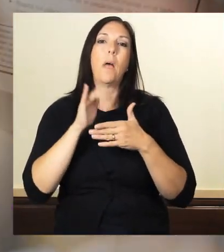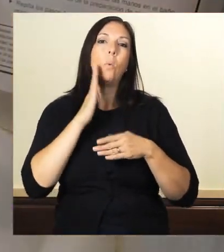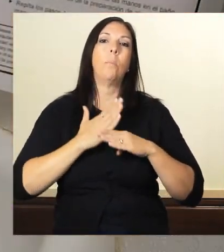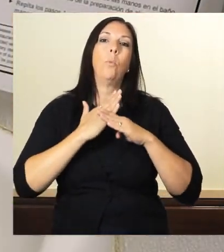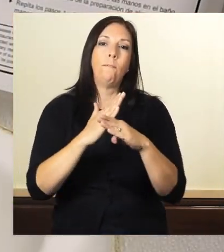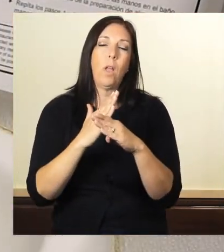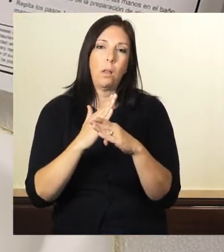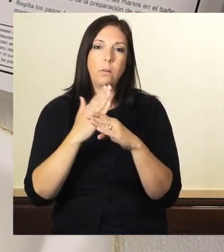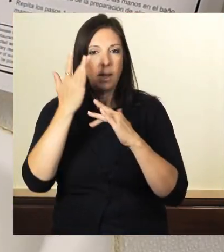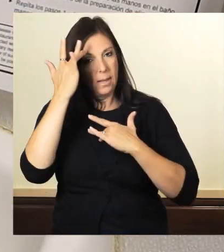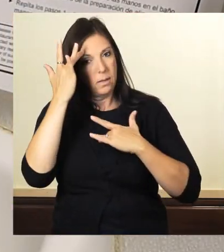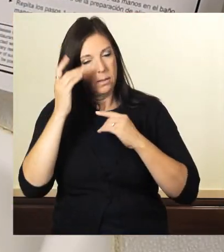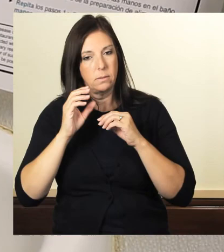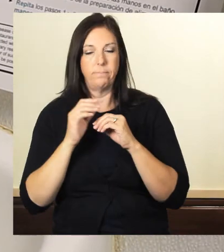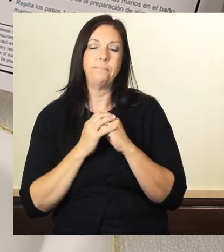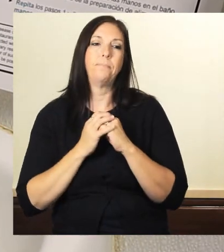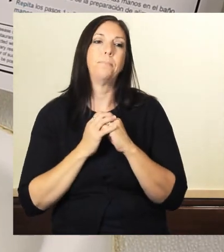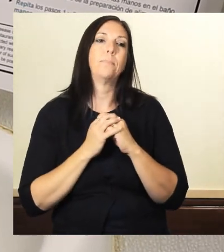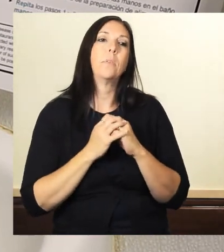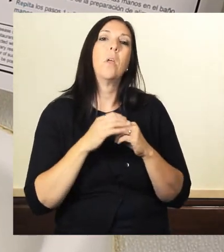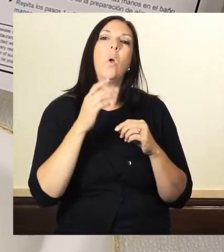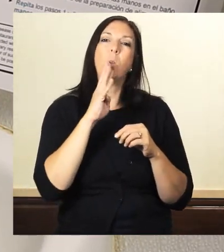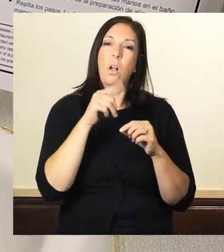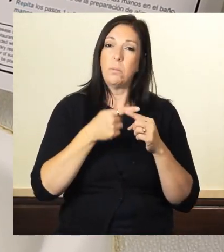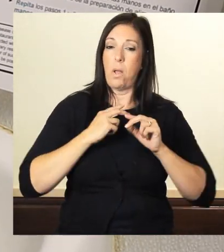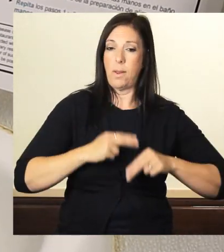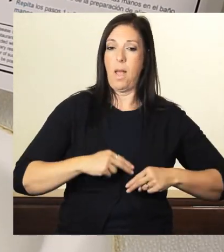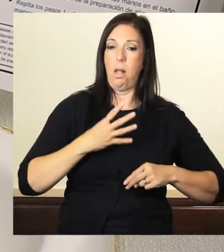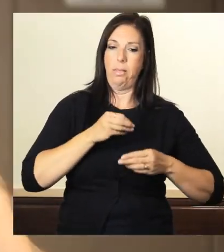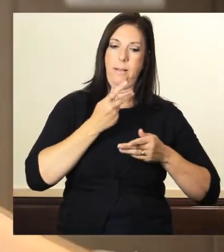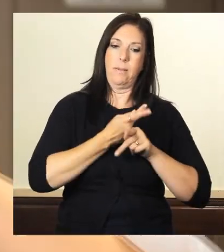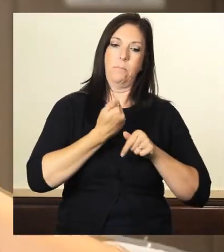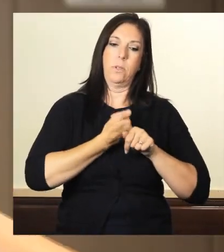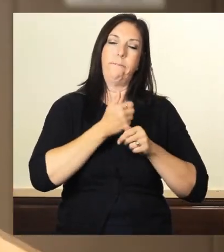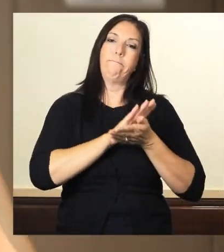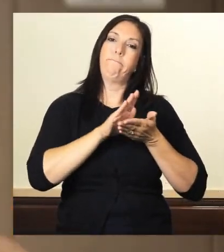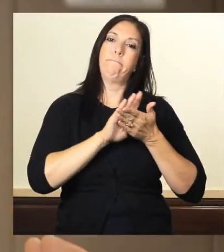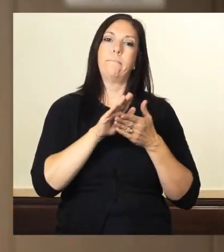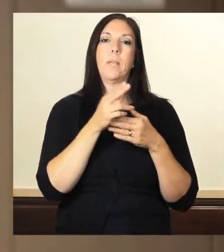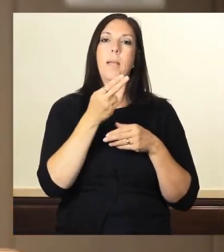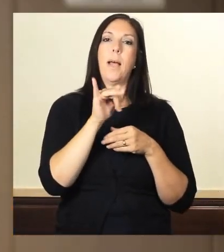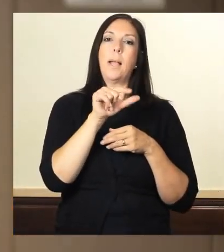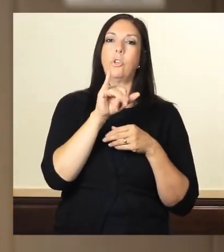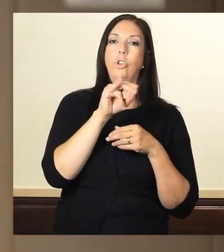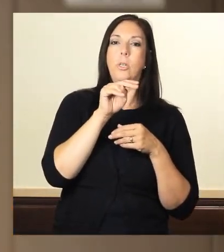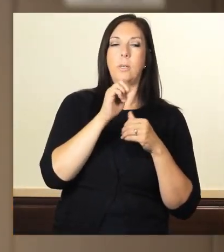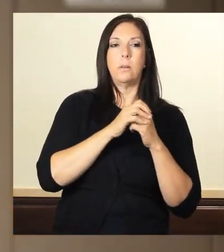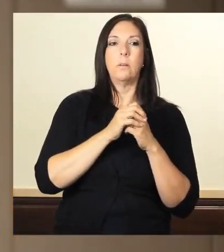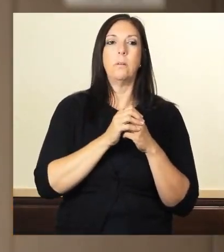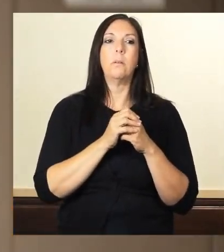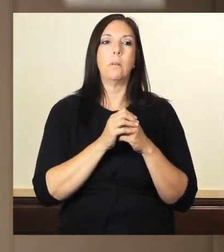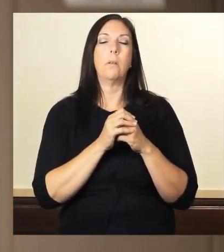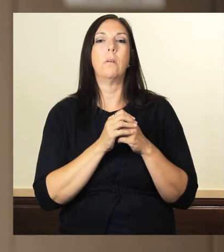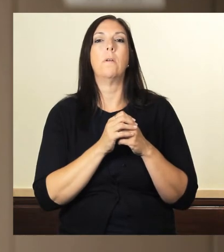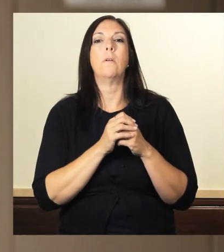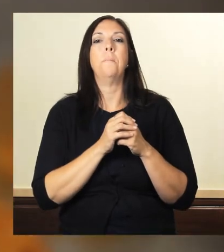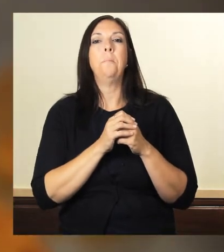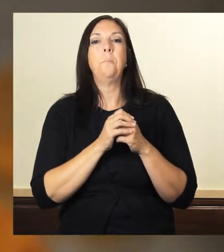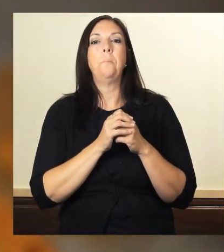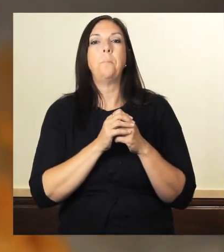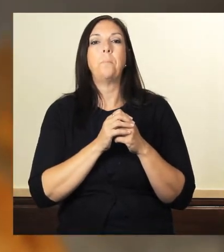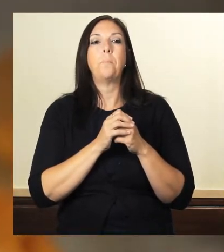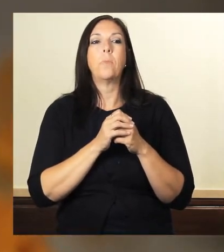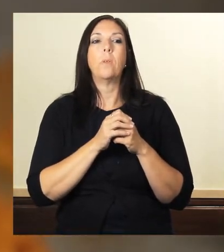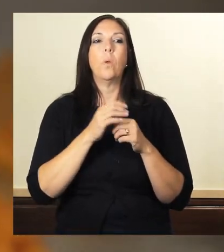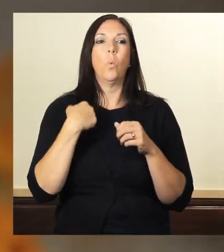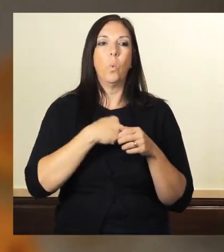foodborne illness and injury. We showed you how health and hygiene provide a first line of protection from spreading contaminants in the food you